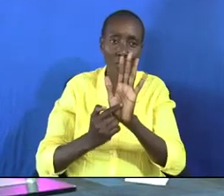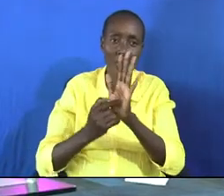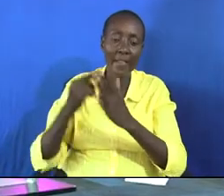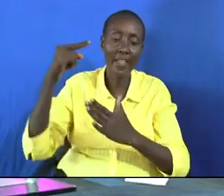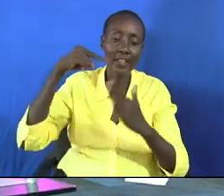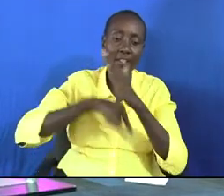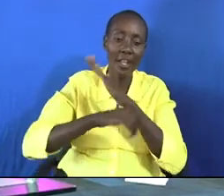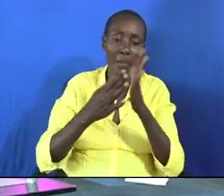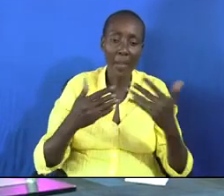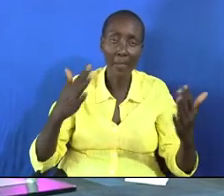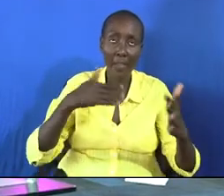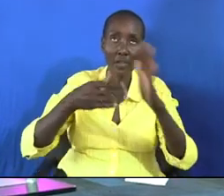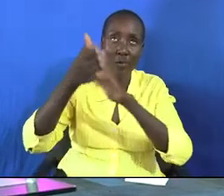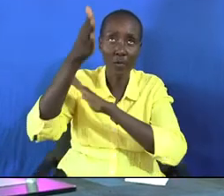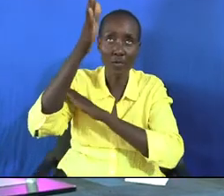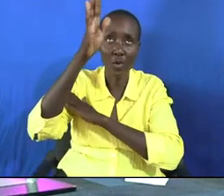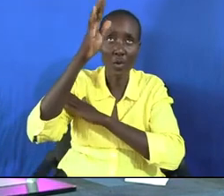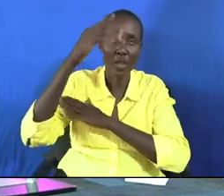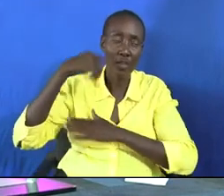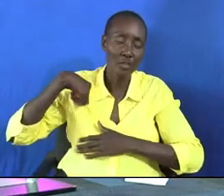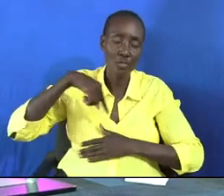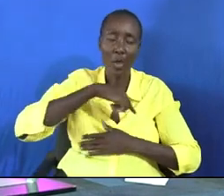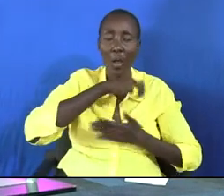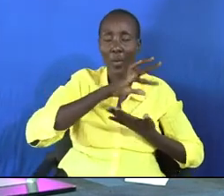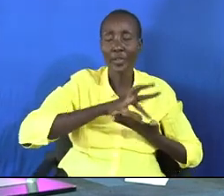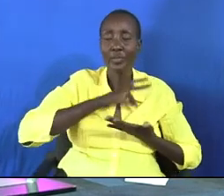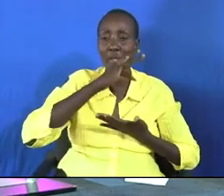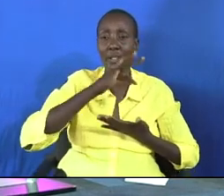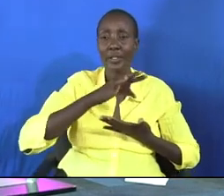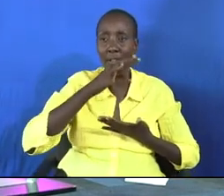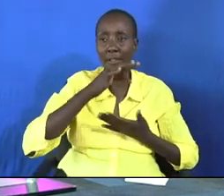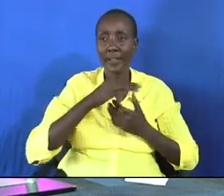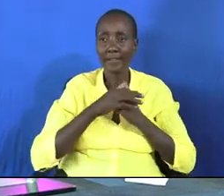deep things of God to our spirit.